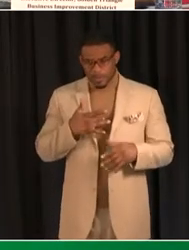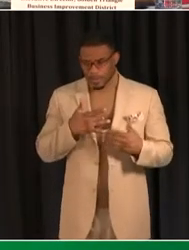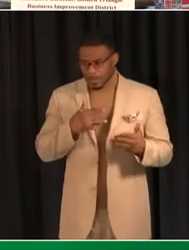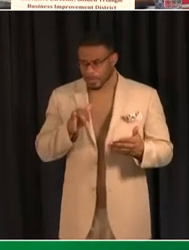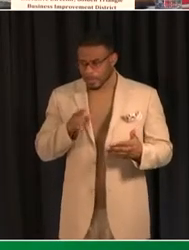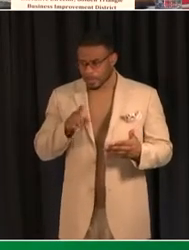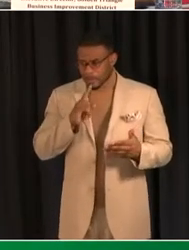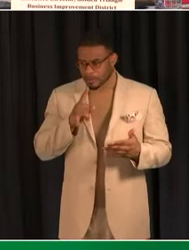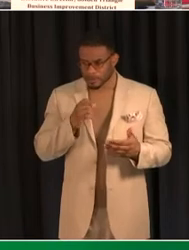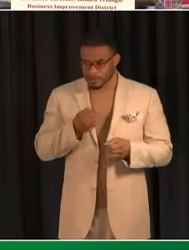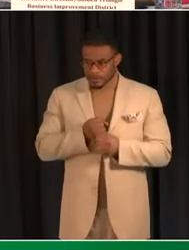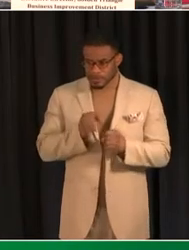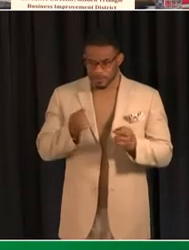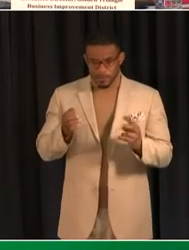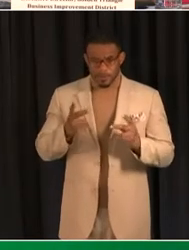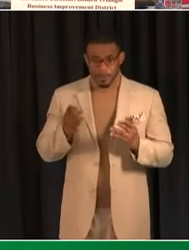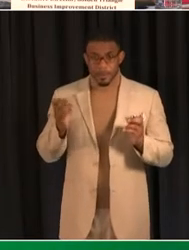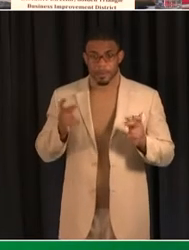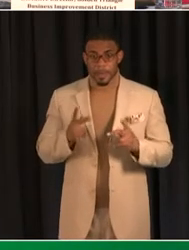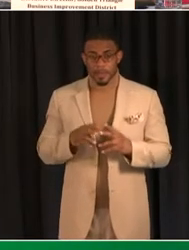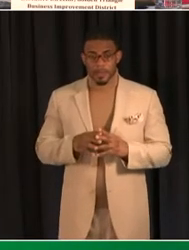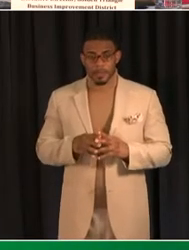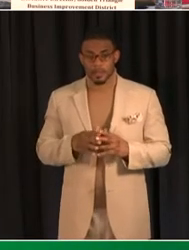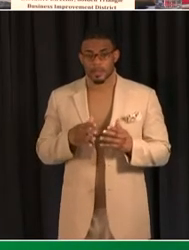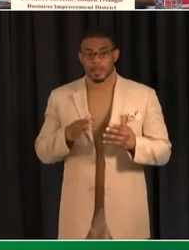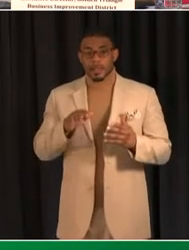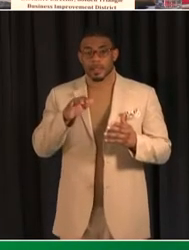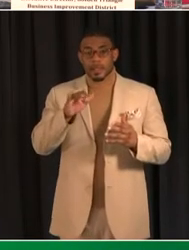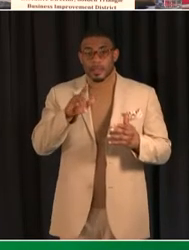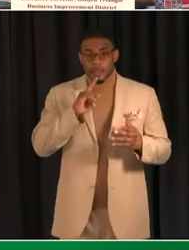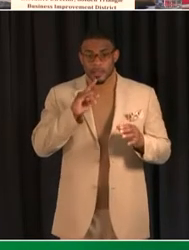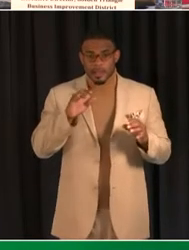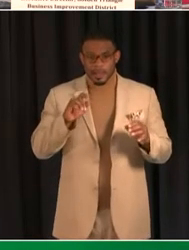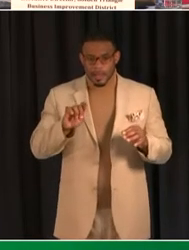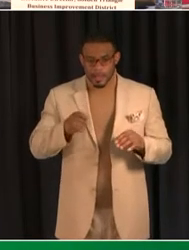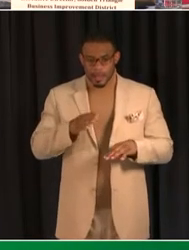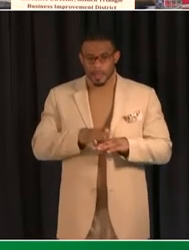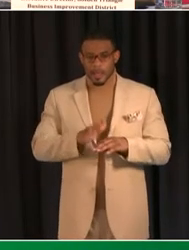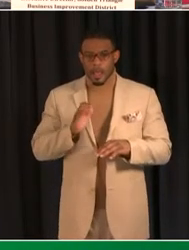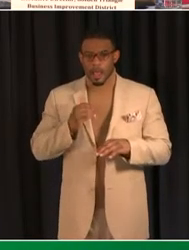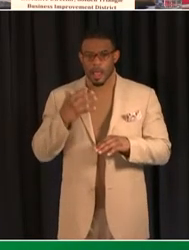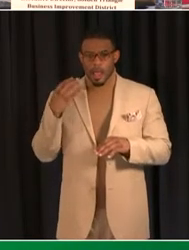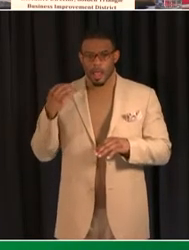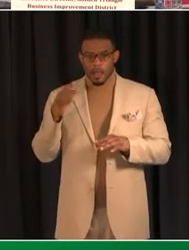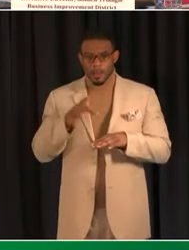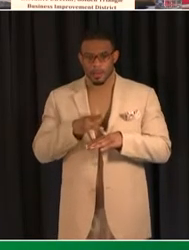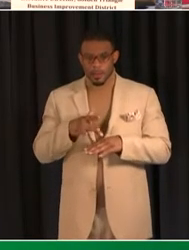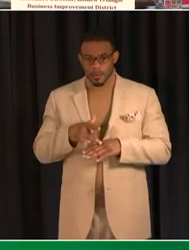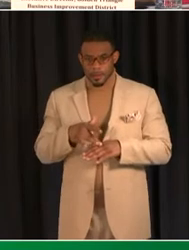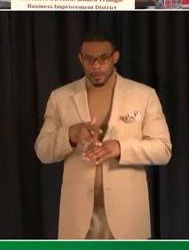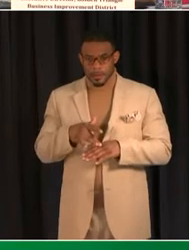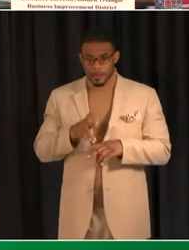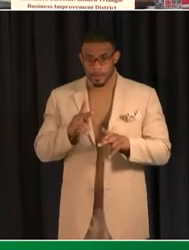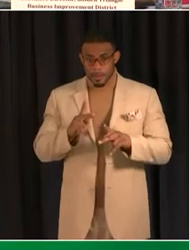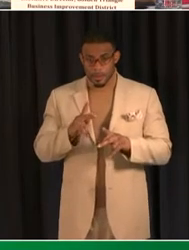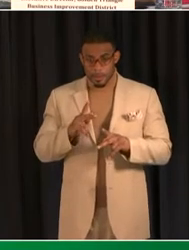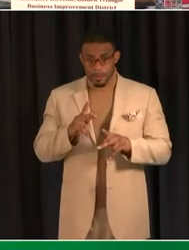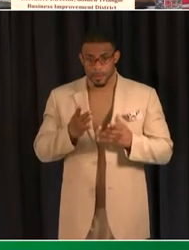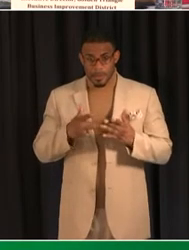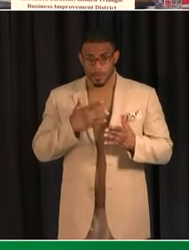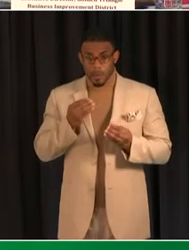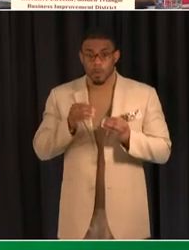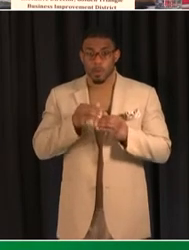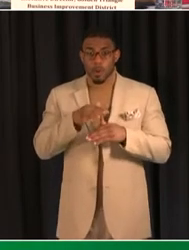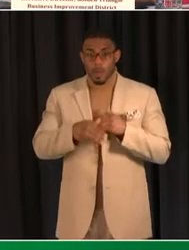people feeling like there is a safe return back, and that is activating our outdoor spaces.